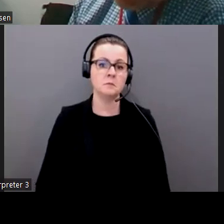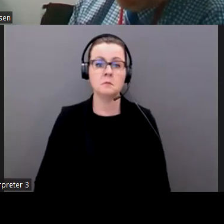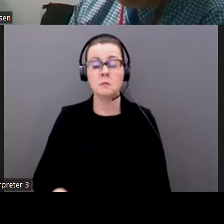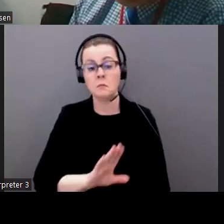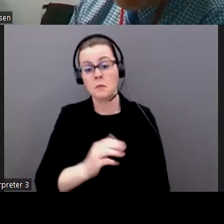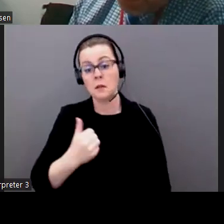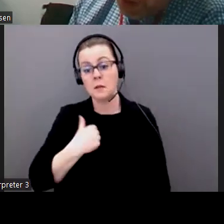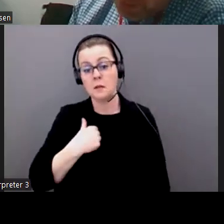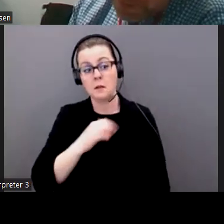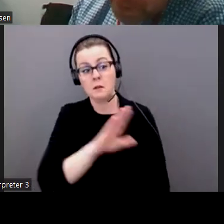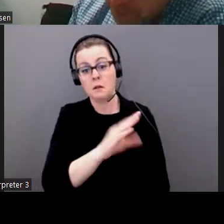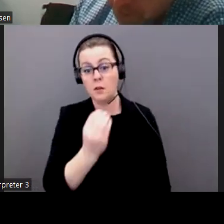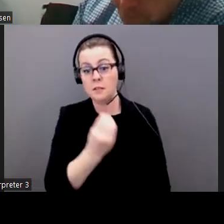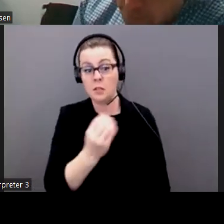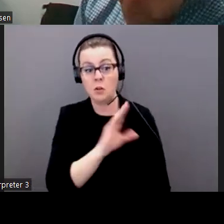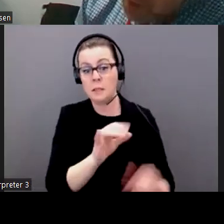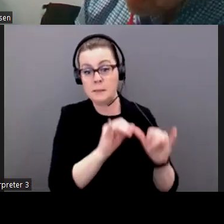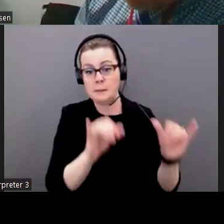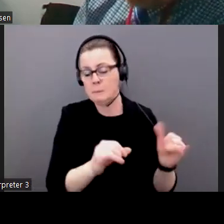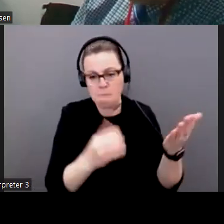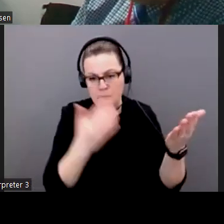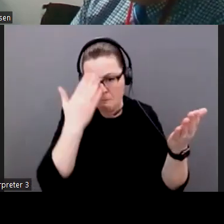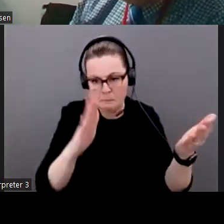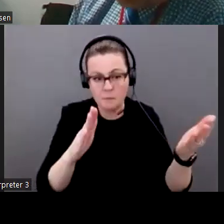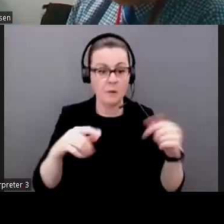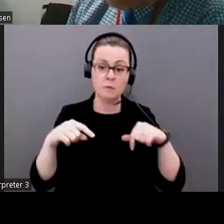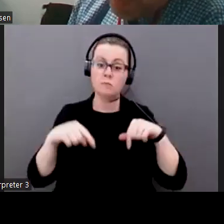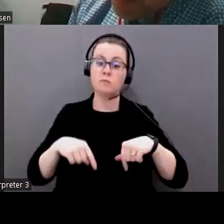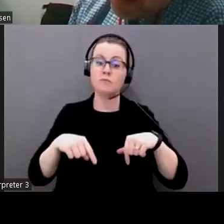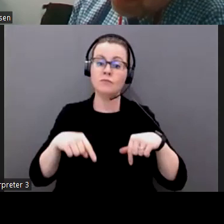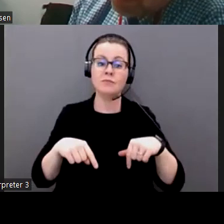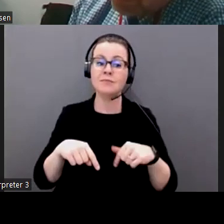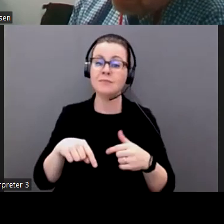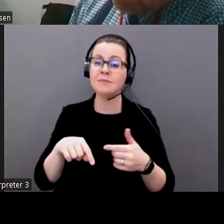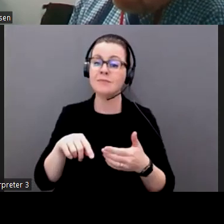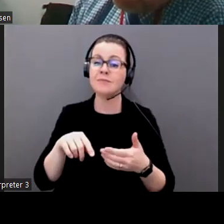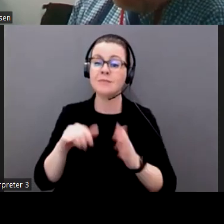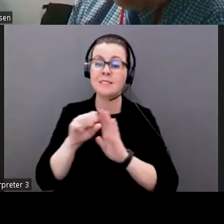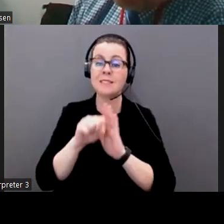works in Ontario, but in New York State,